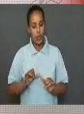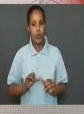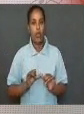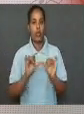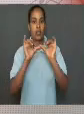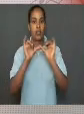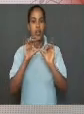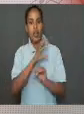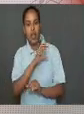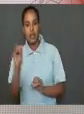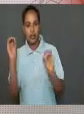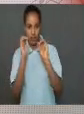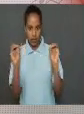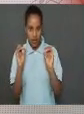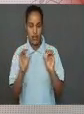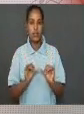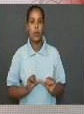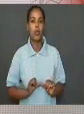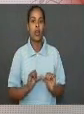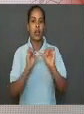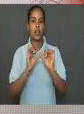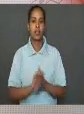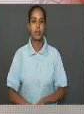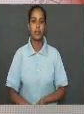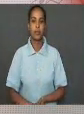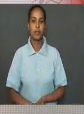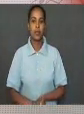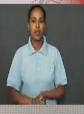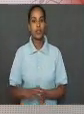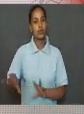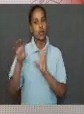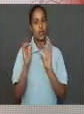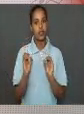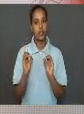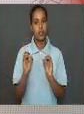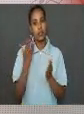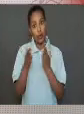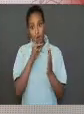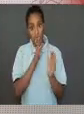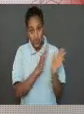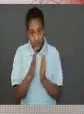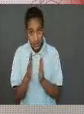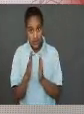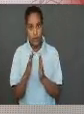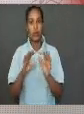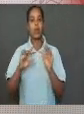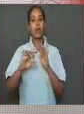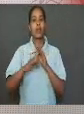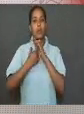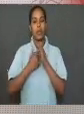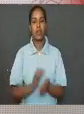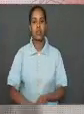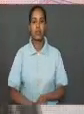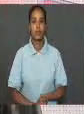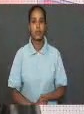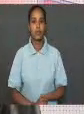spontaneous and non-spontaneous. Students, if you are ready, then we will begin.